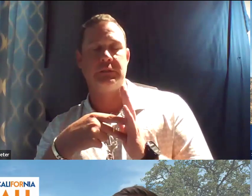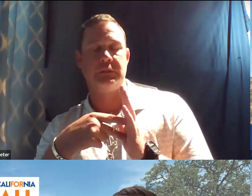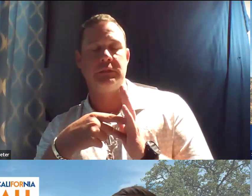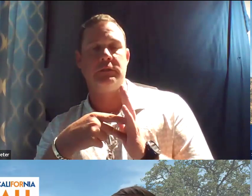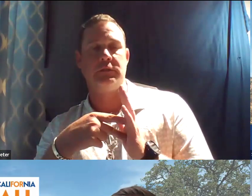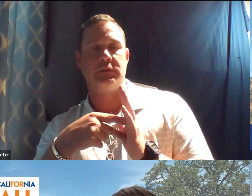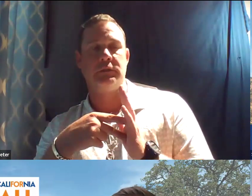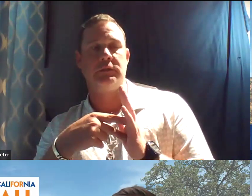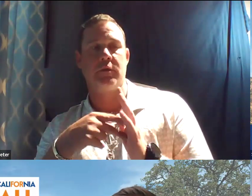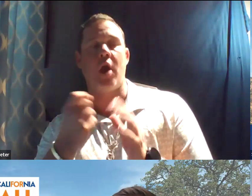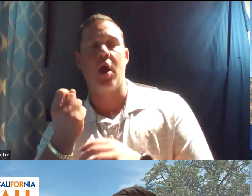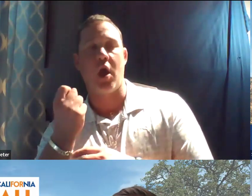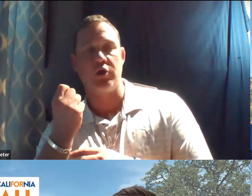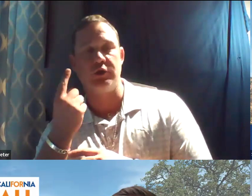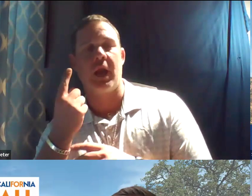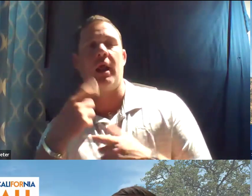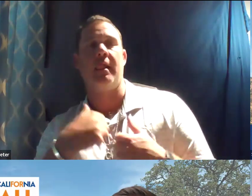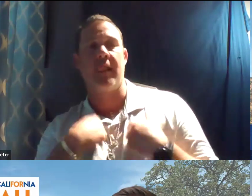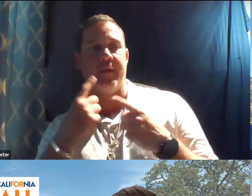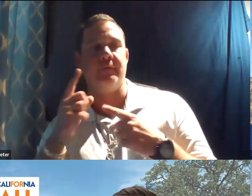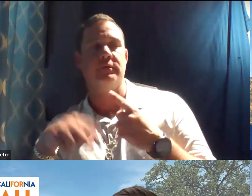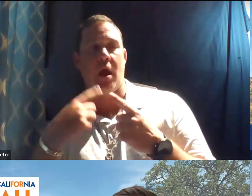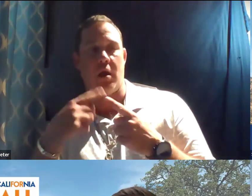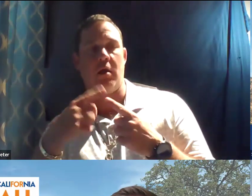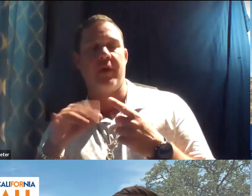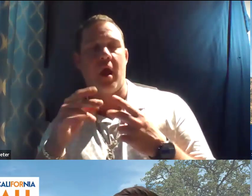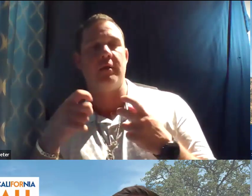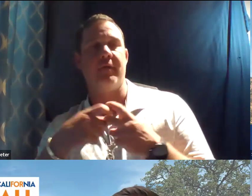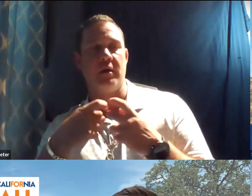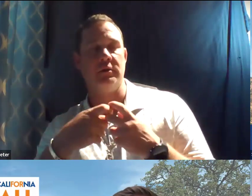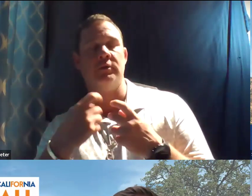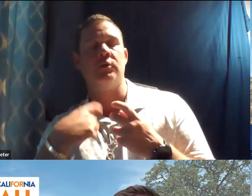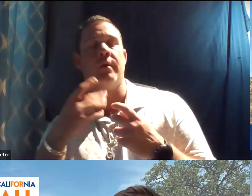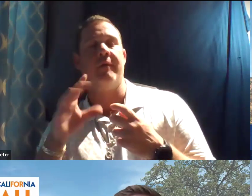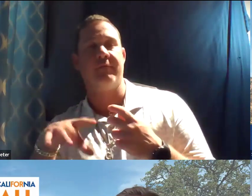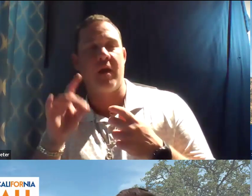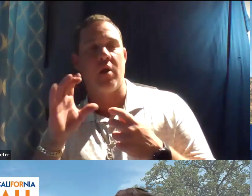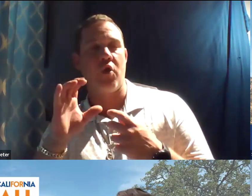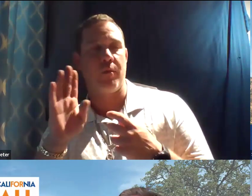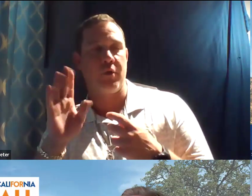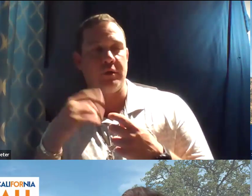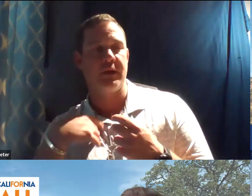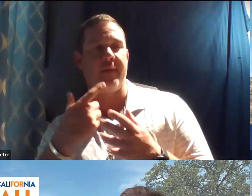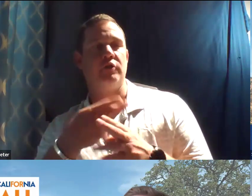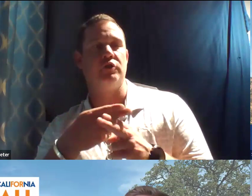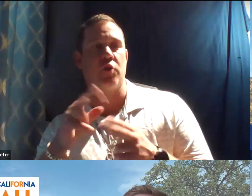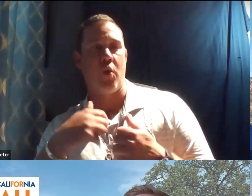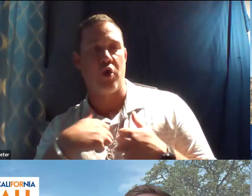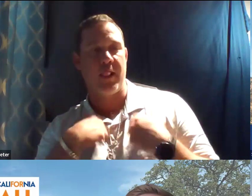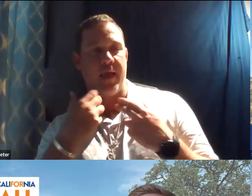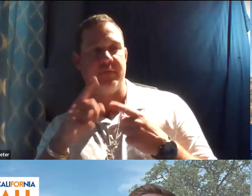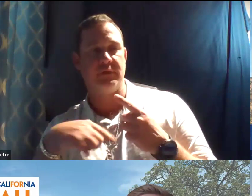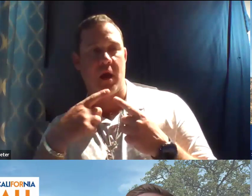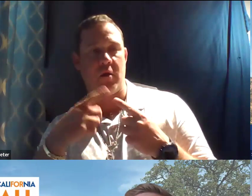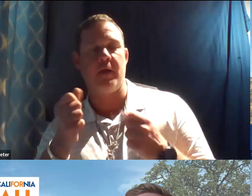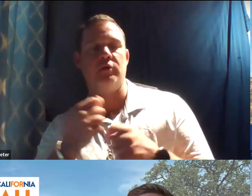obviously understanding the life cycle as well as part of that device. We have found that Chromebooks have a shorter life cycle, so making sure that you guys